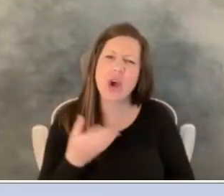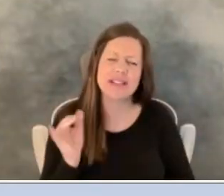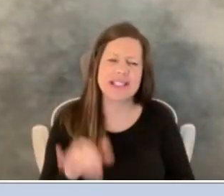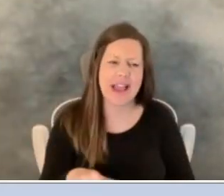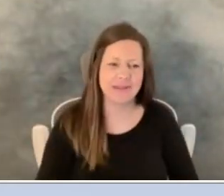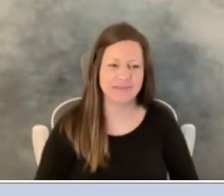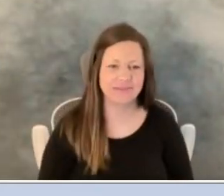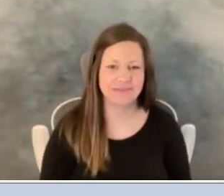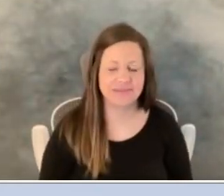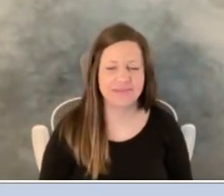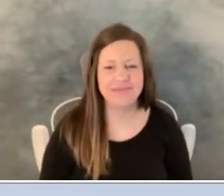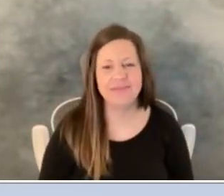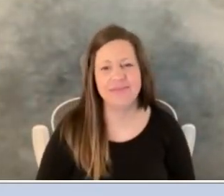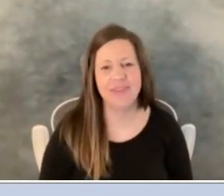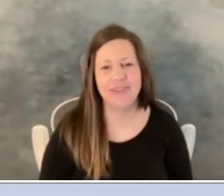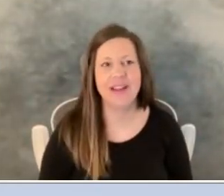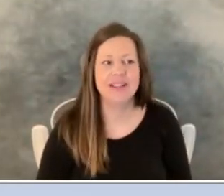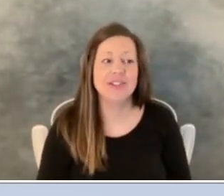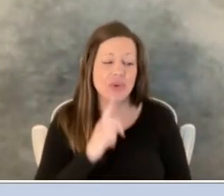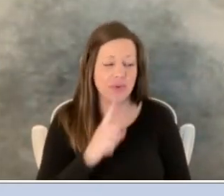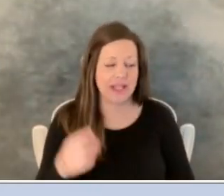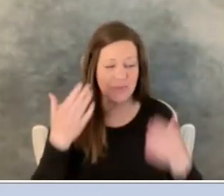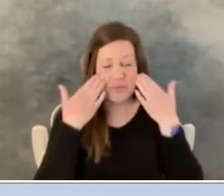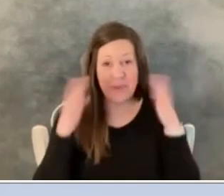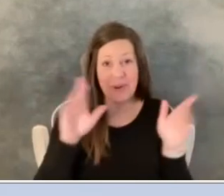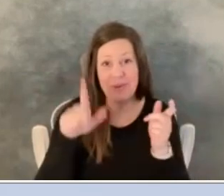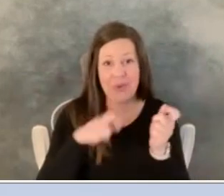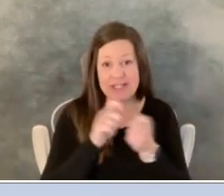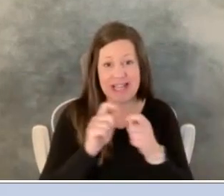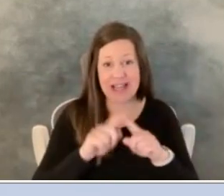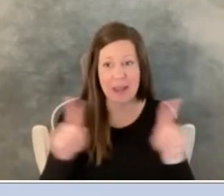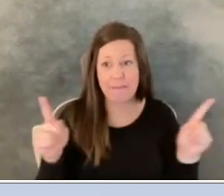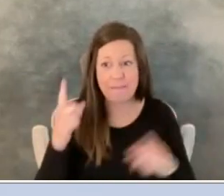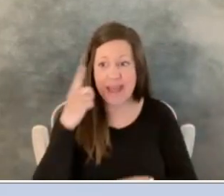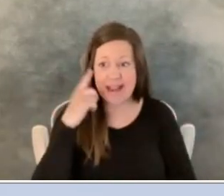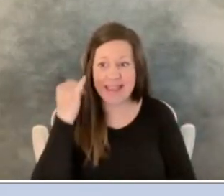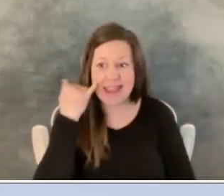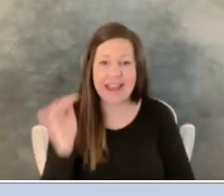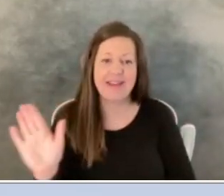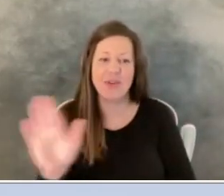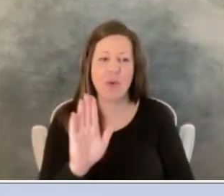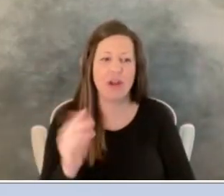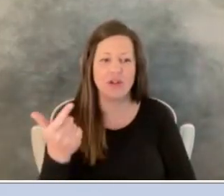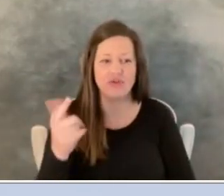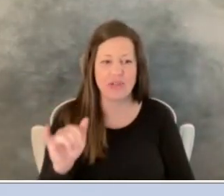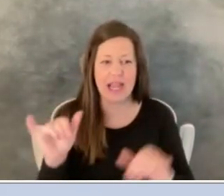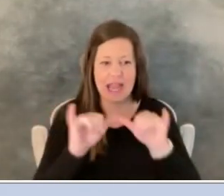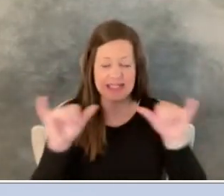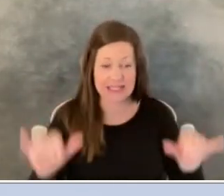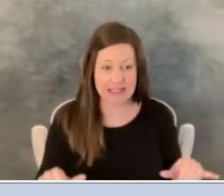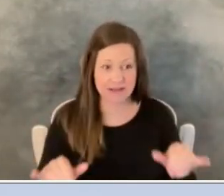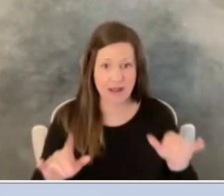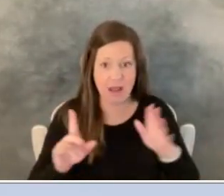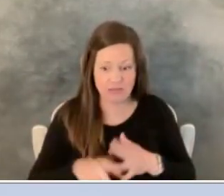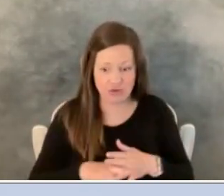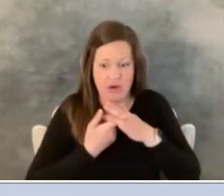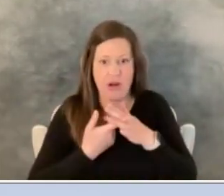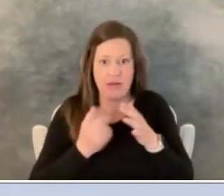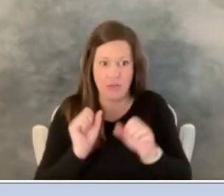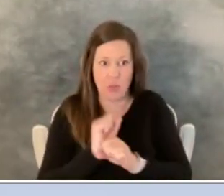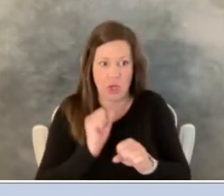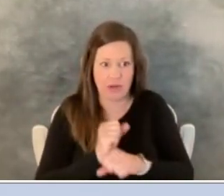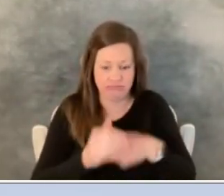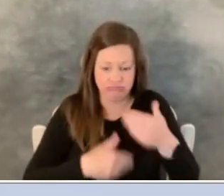So we don't know exactly, but I think if your GI system is working and it's creating different type